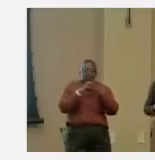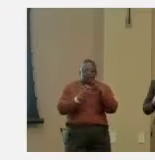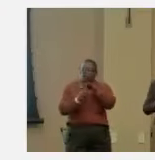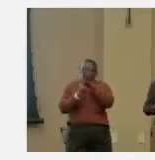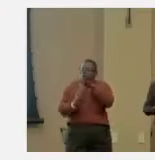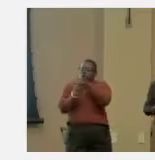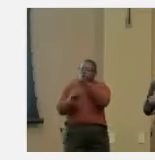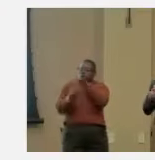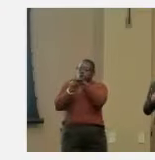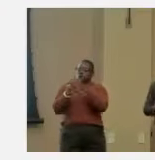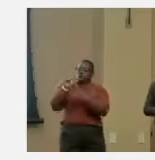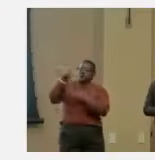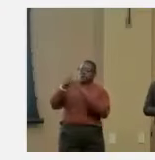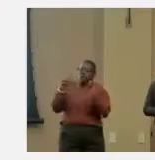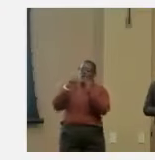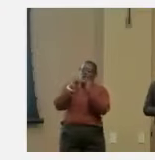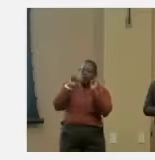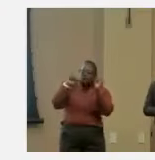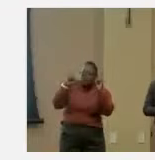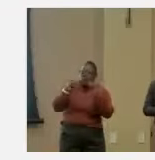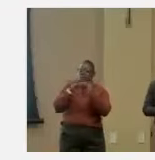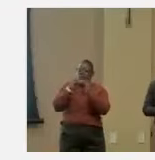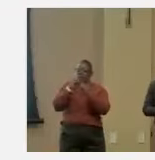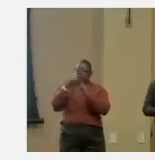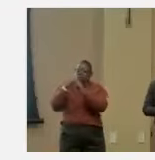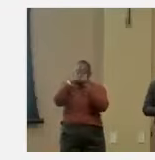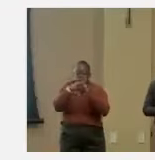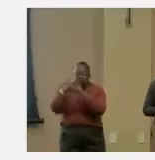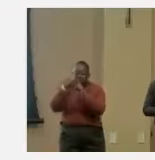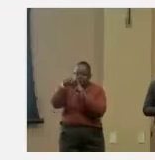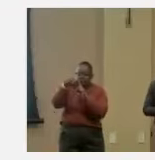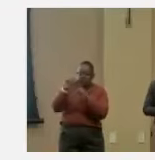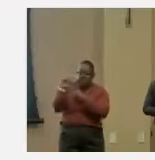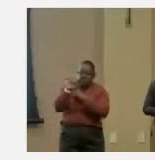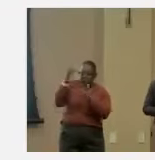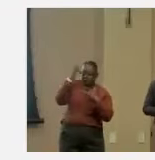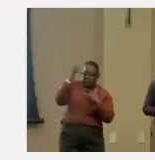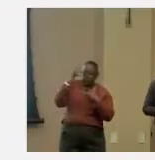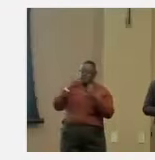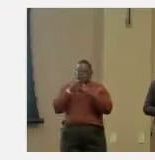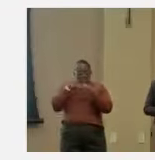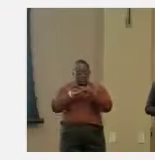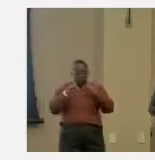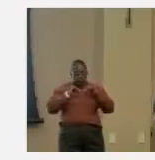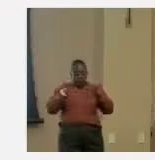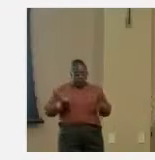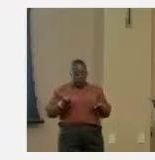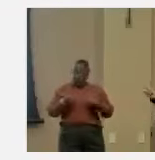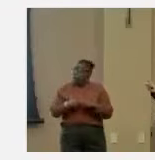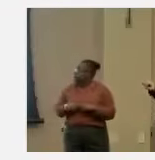They're more educated, they're more specific as to how they target the different pathogens that enter the